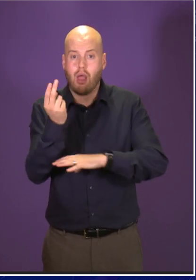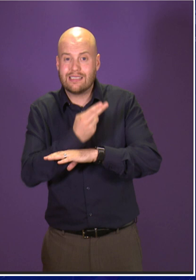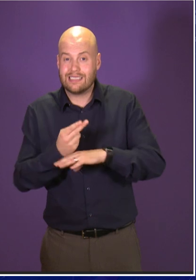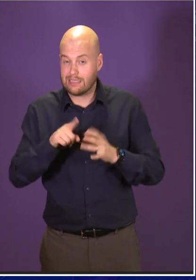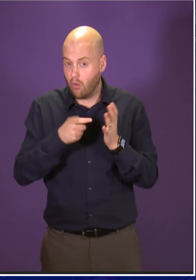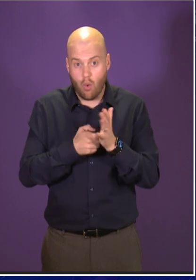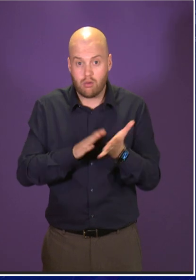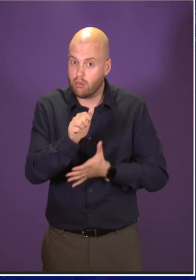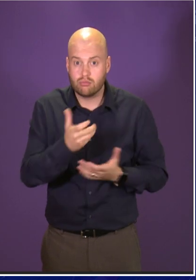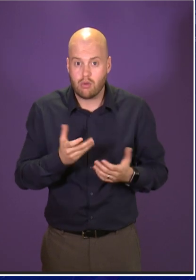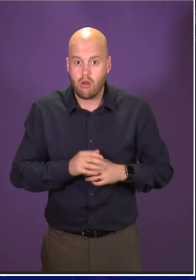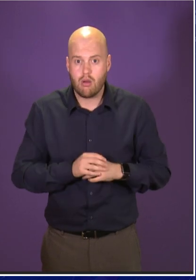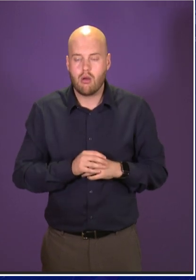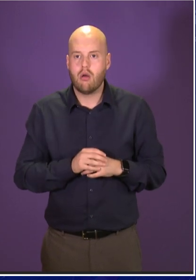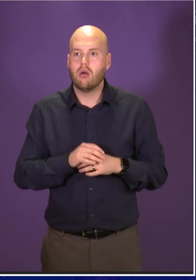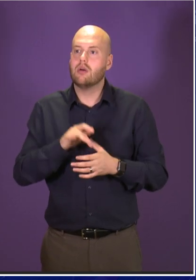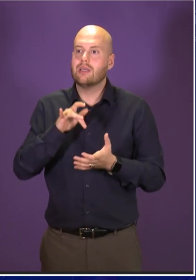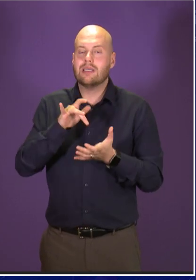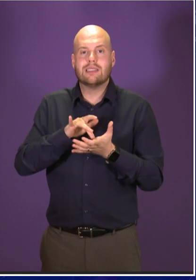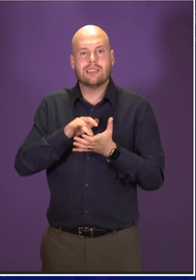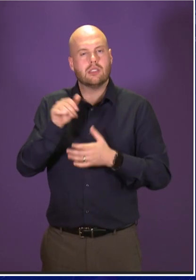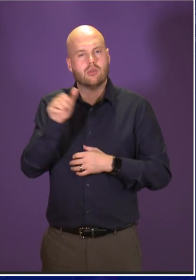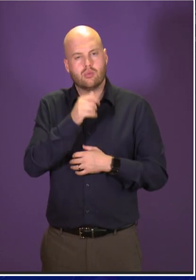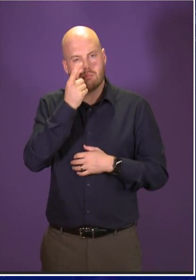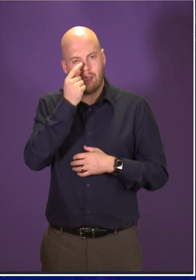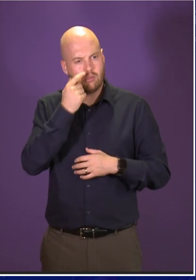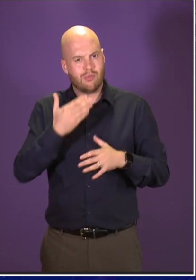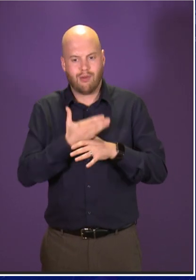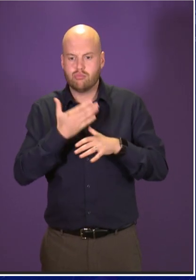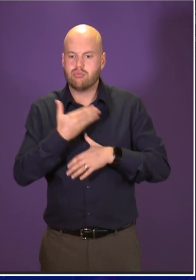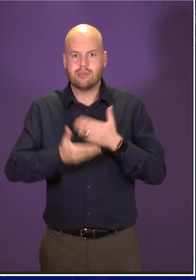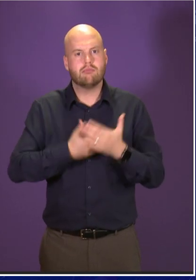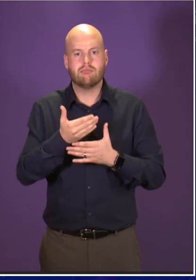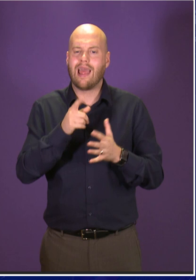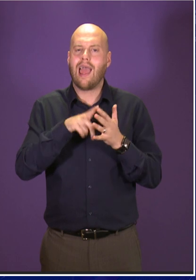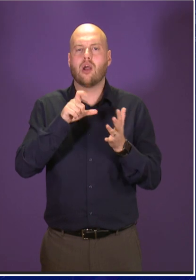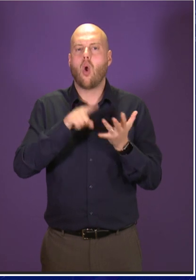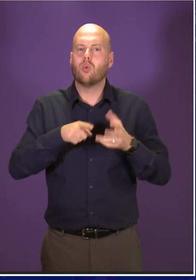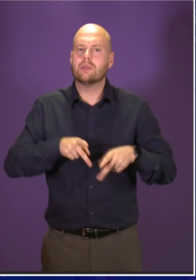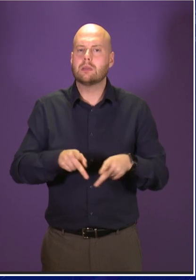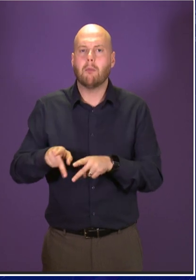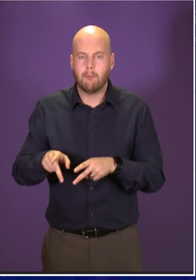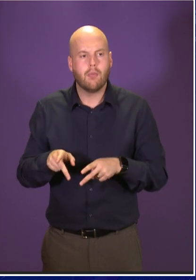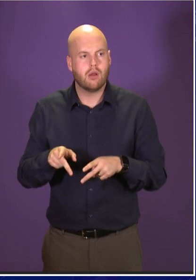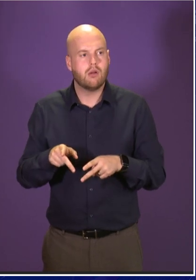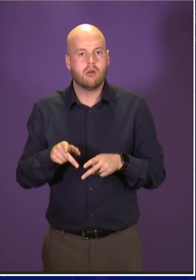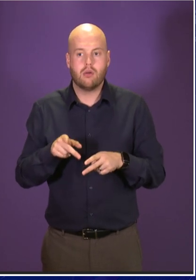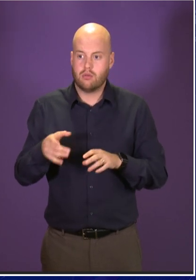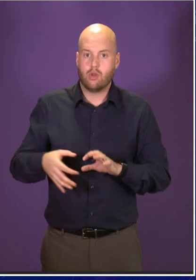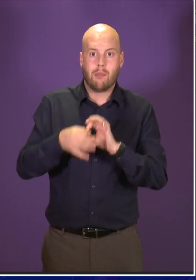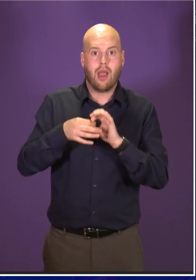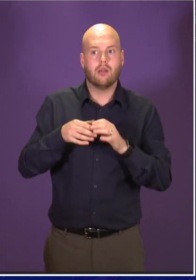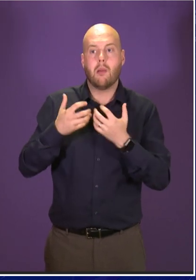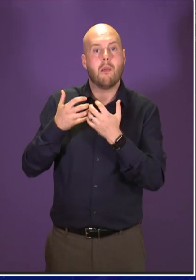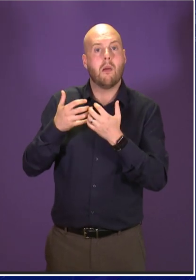Cities able to function as an ecosystem, seeking to articulate a varied public policies, combining